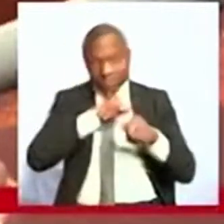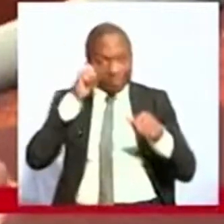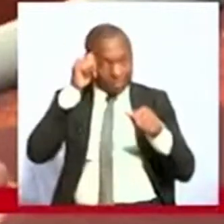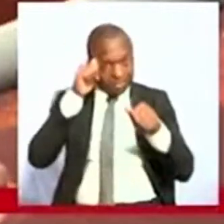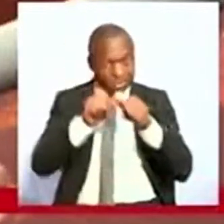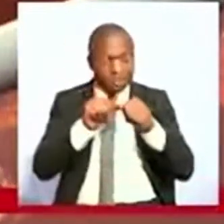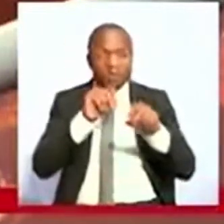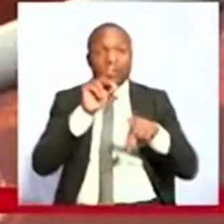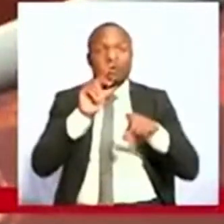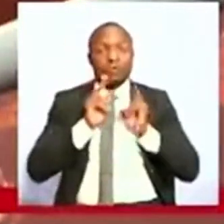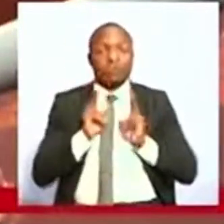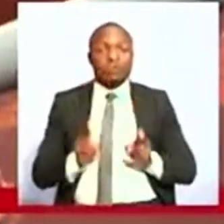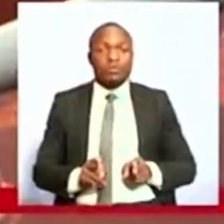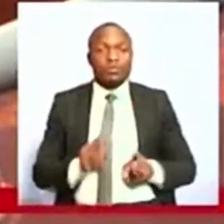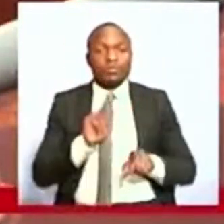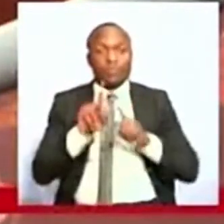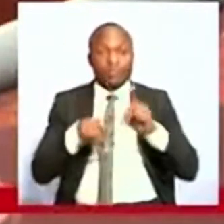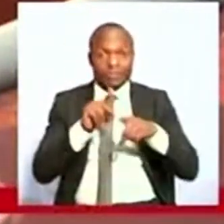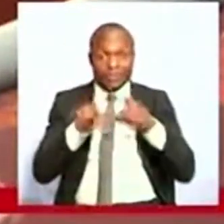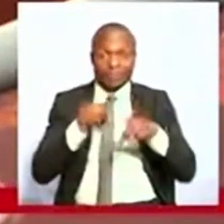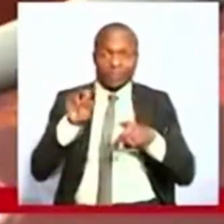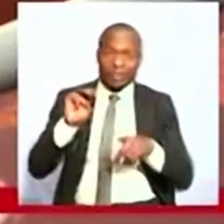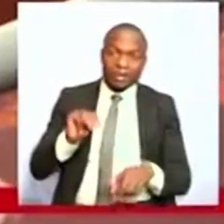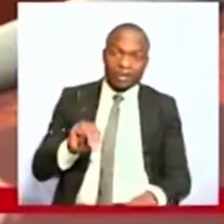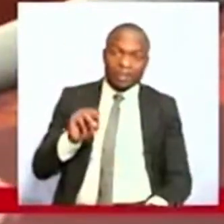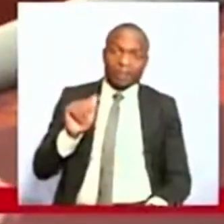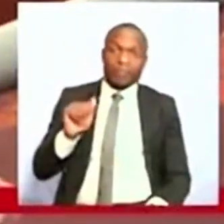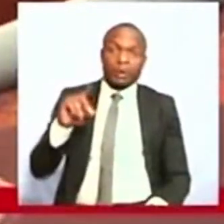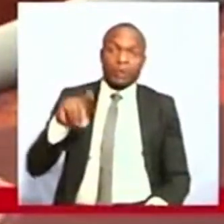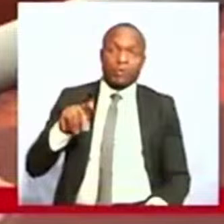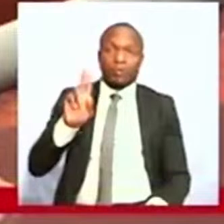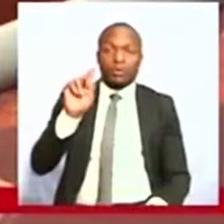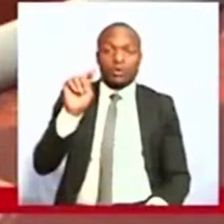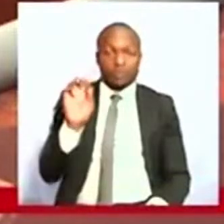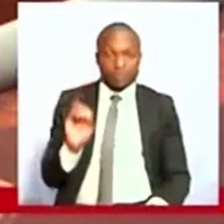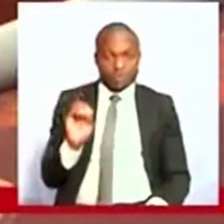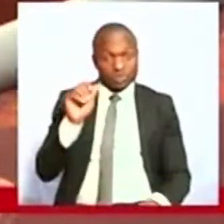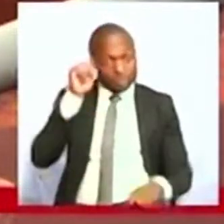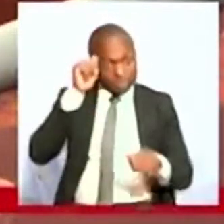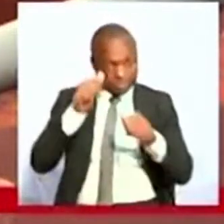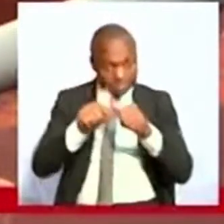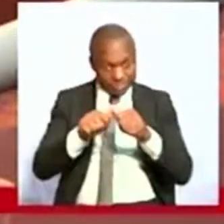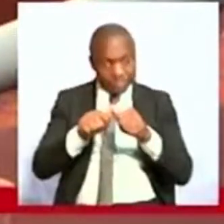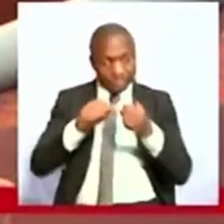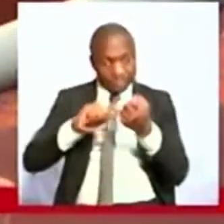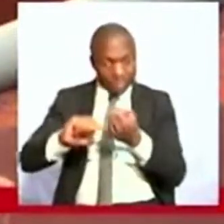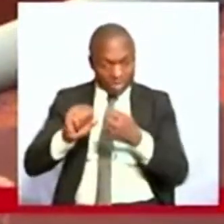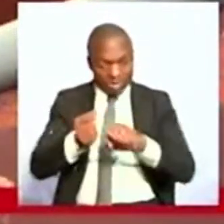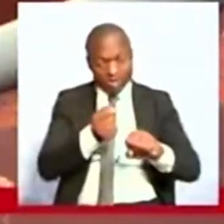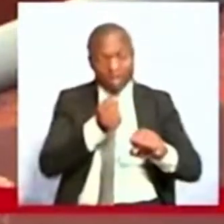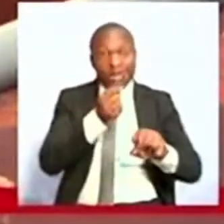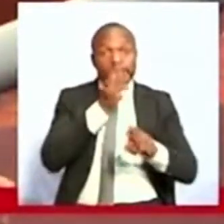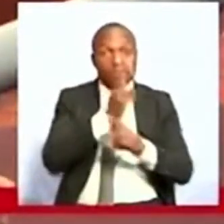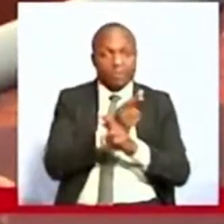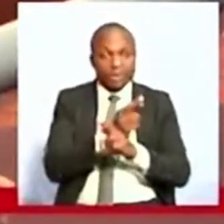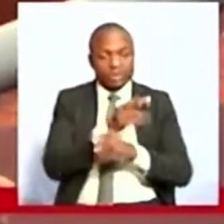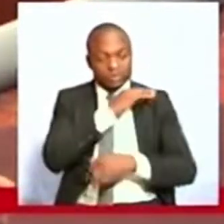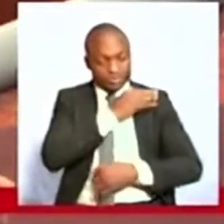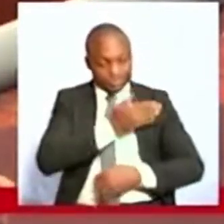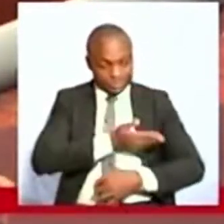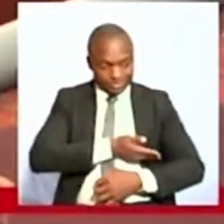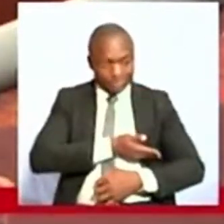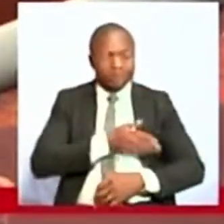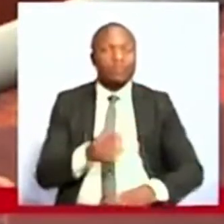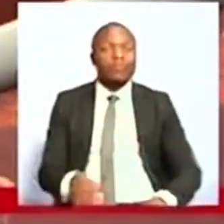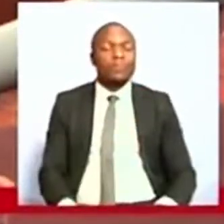and People's Rights, which is the Maputo, commonly known as the Maputo Protocol, which protects the rights of women.